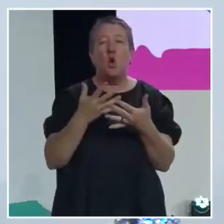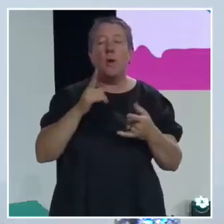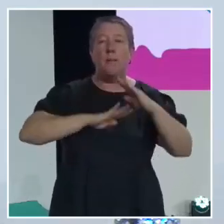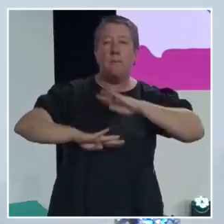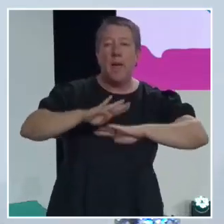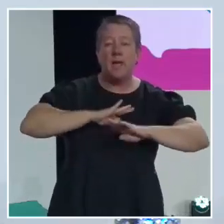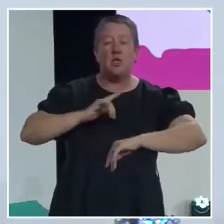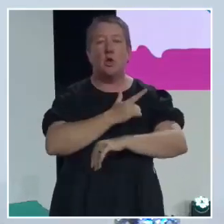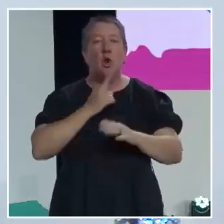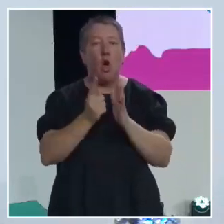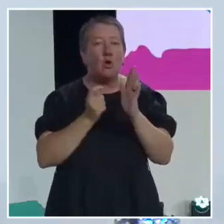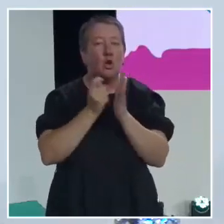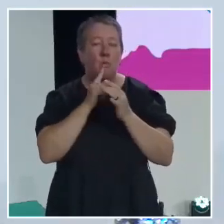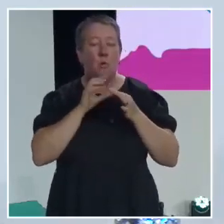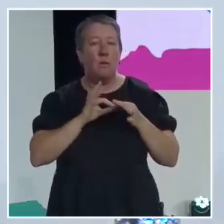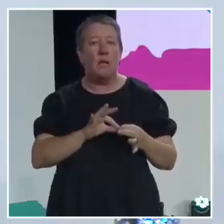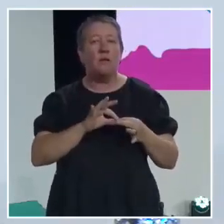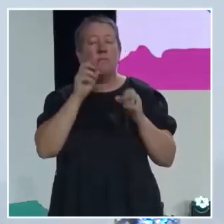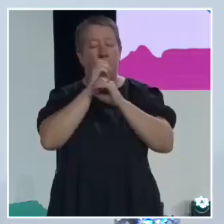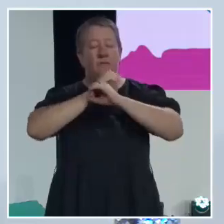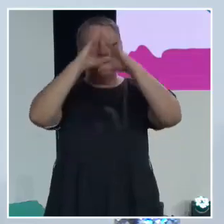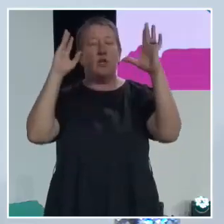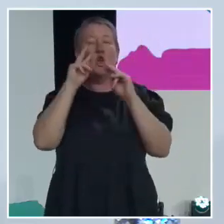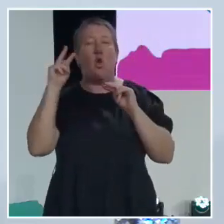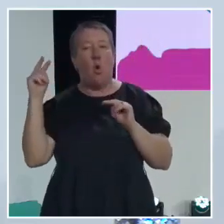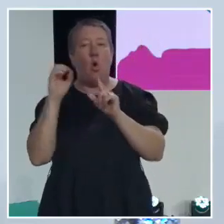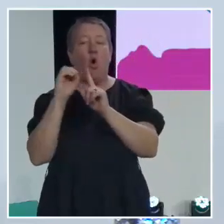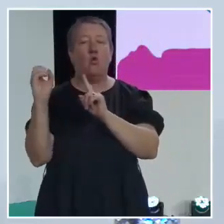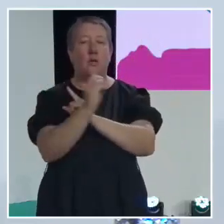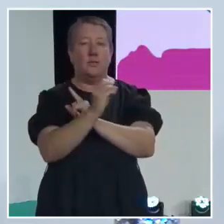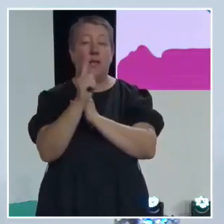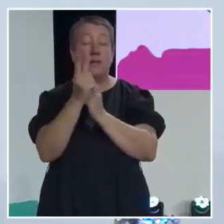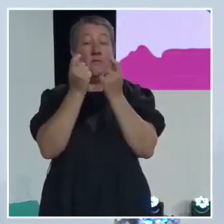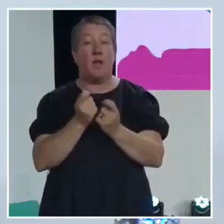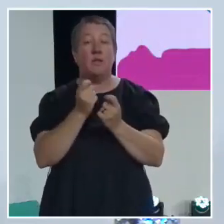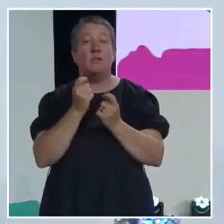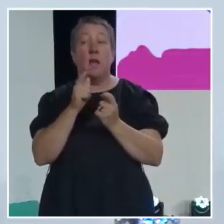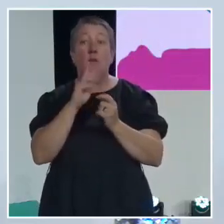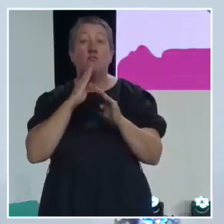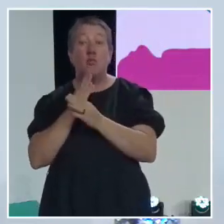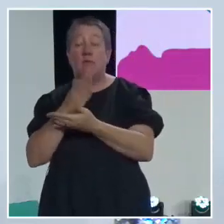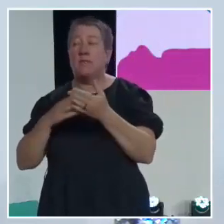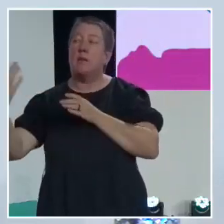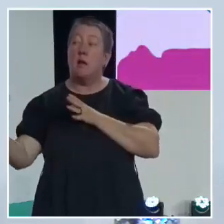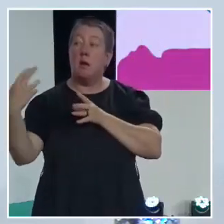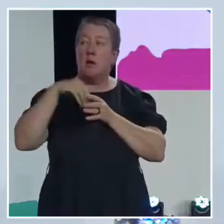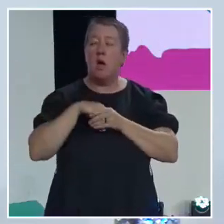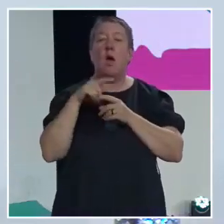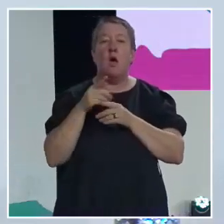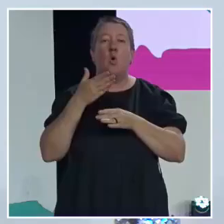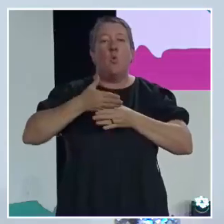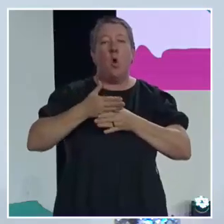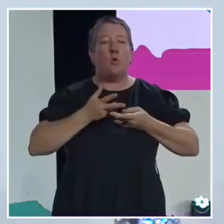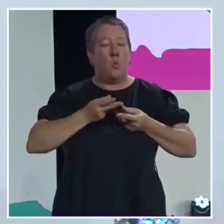long-term, committed, mission-oriented finance crowds in the private sector if they're willing to work with you to solve big problems.